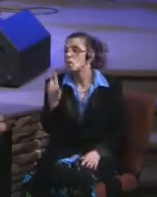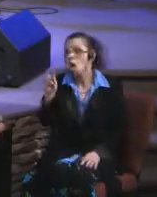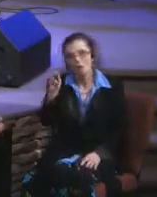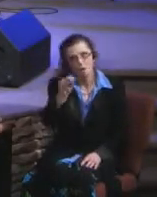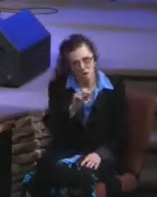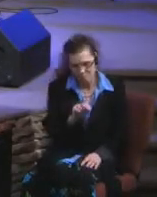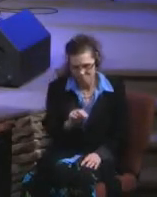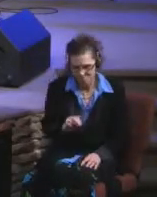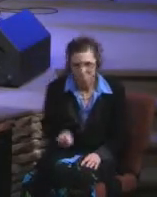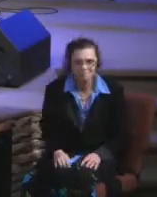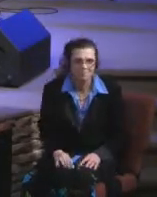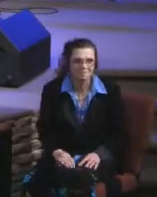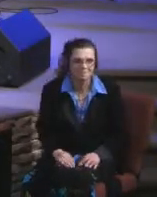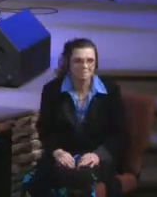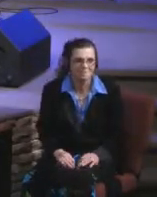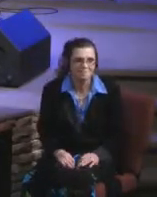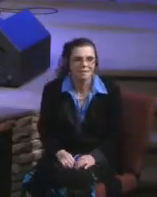not.